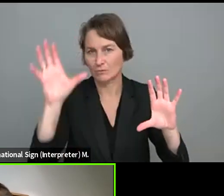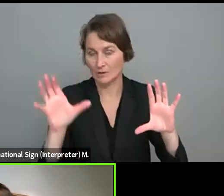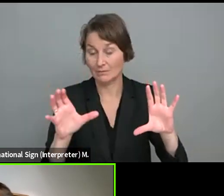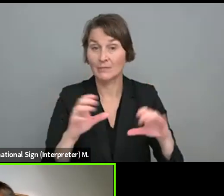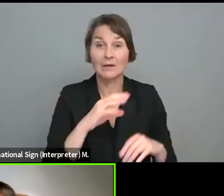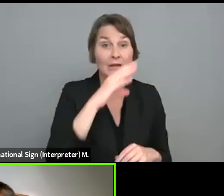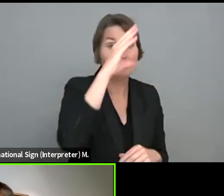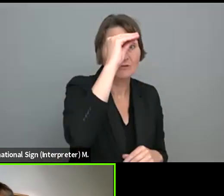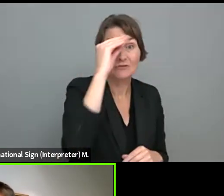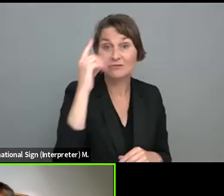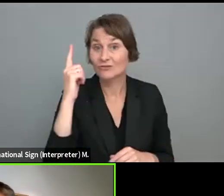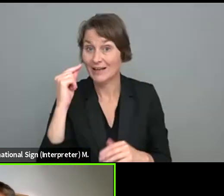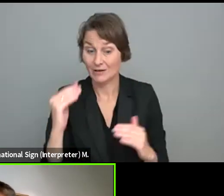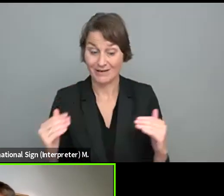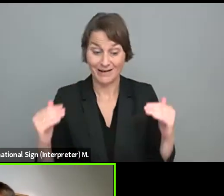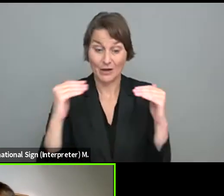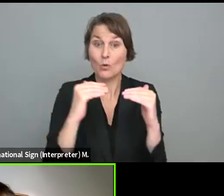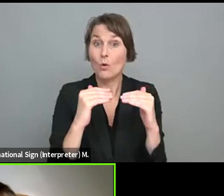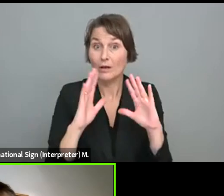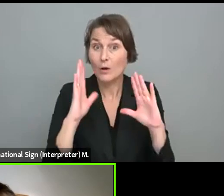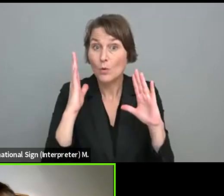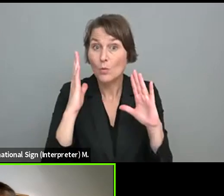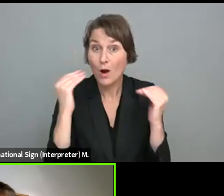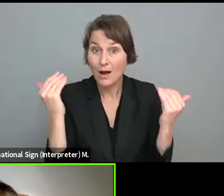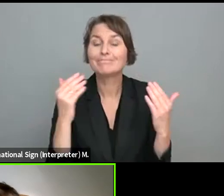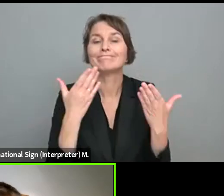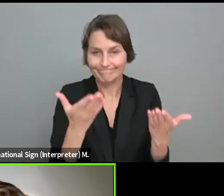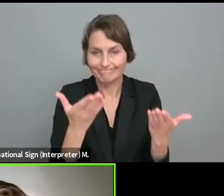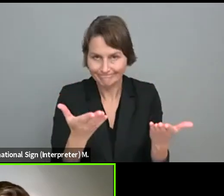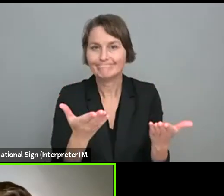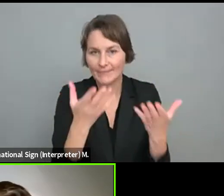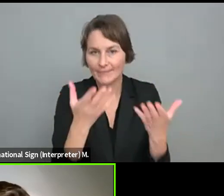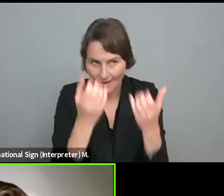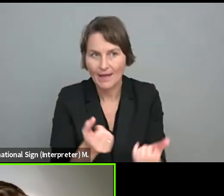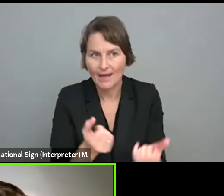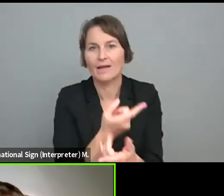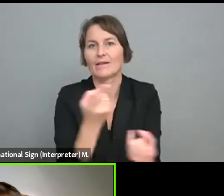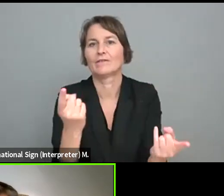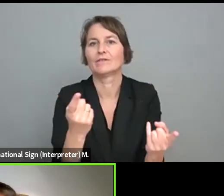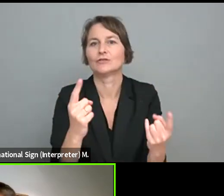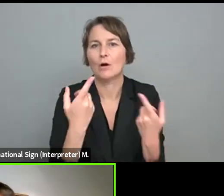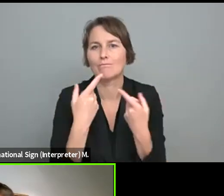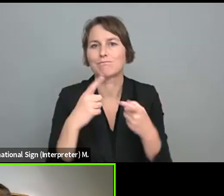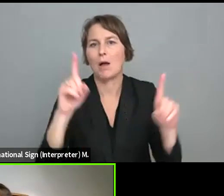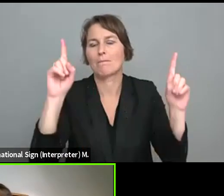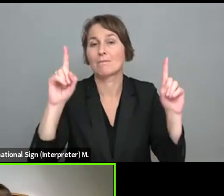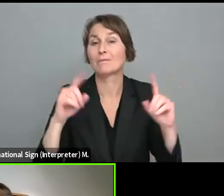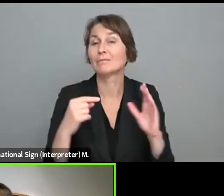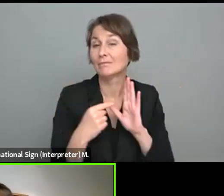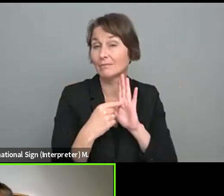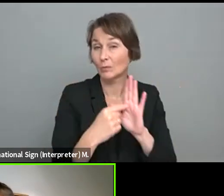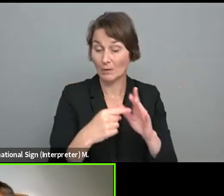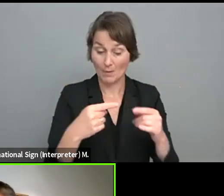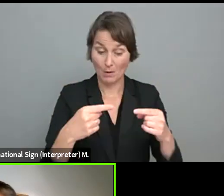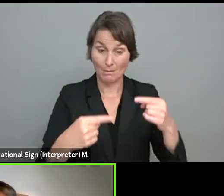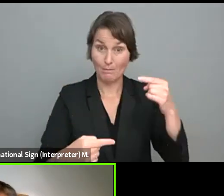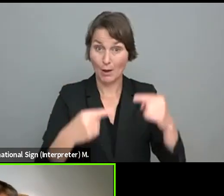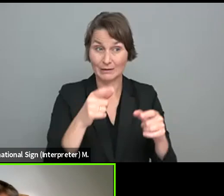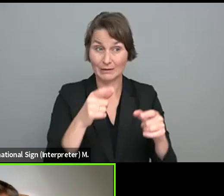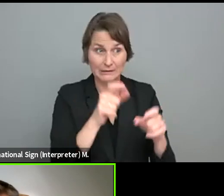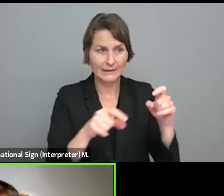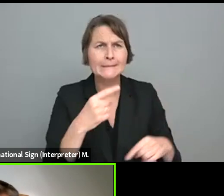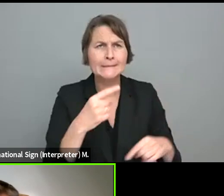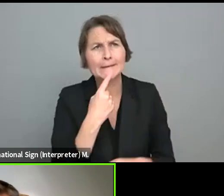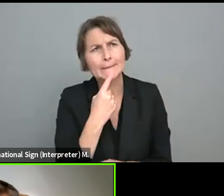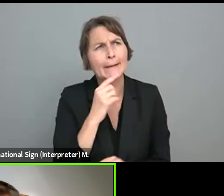key explanation for this success. So, I mean, for politicians that want to improve quality of life